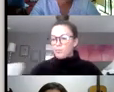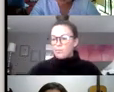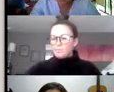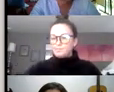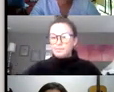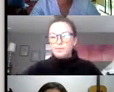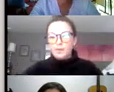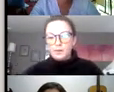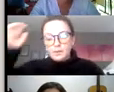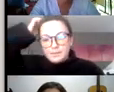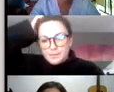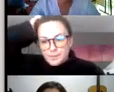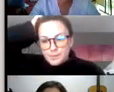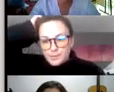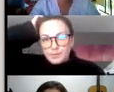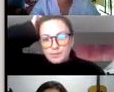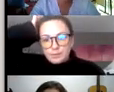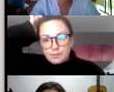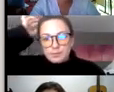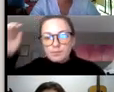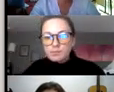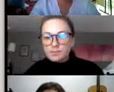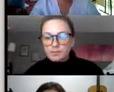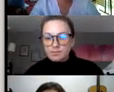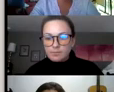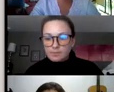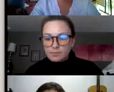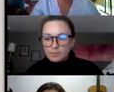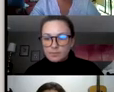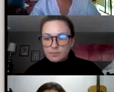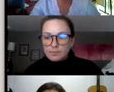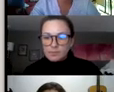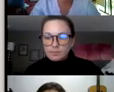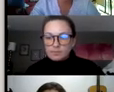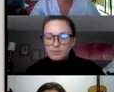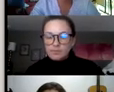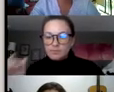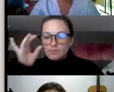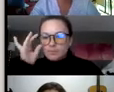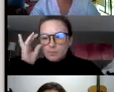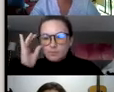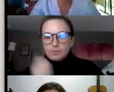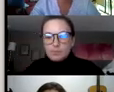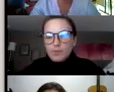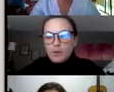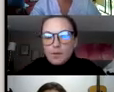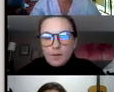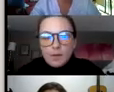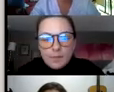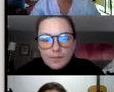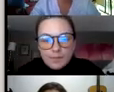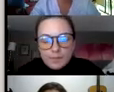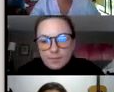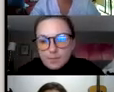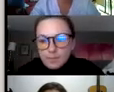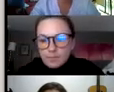native speakers courses in high school, which is the term that was formerly used, but currently, actually